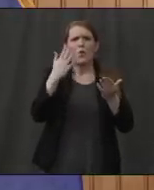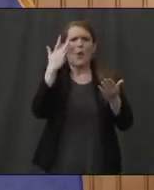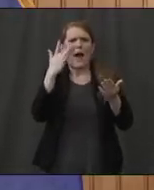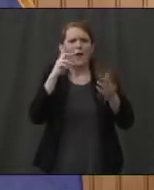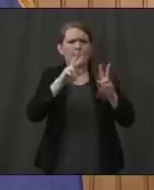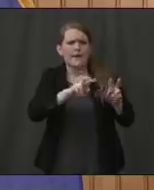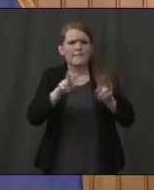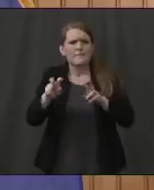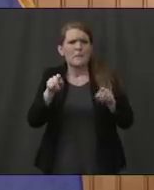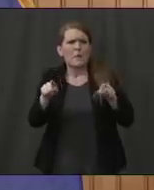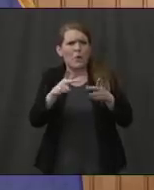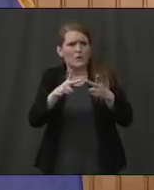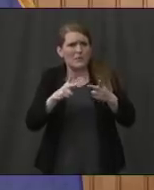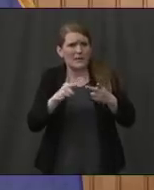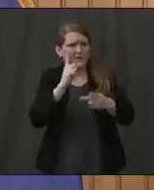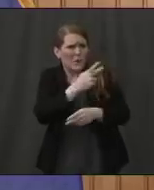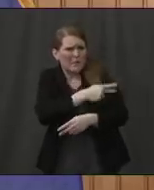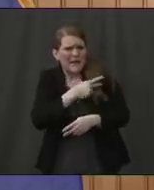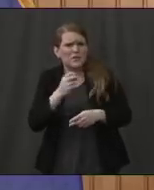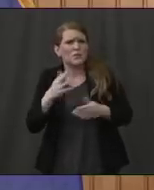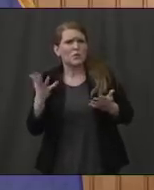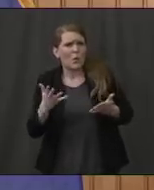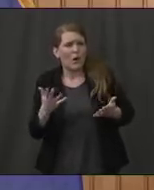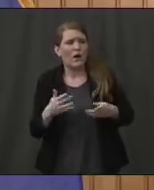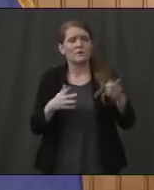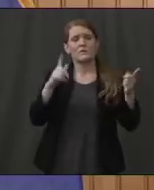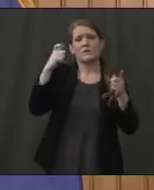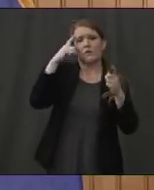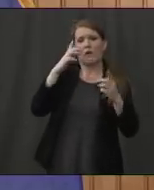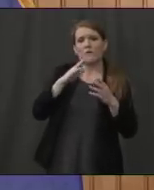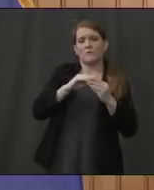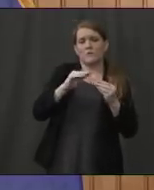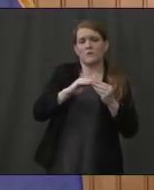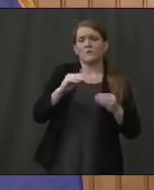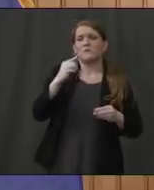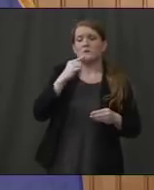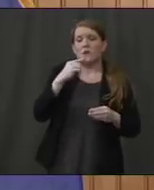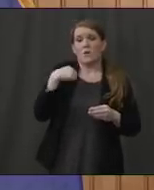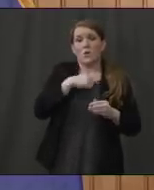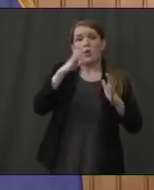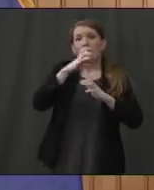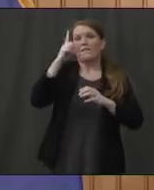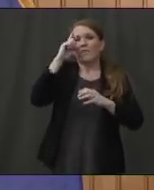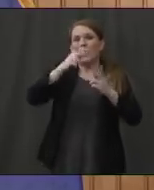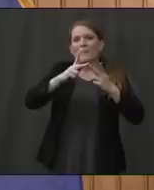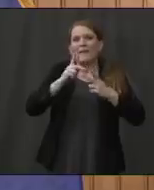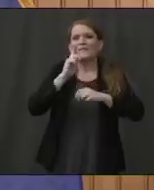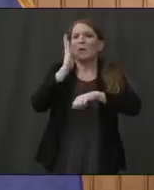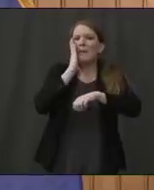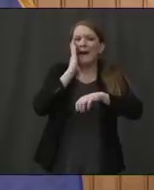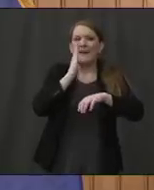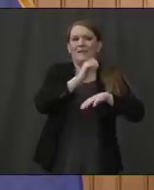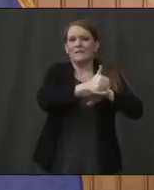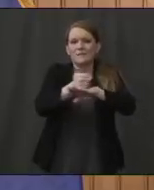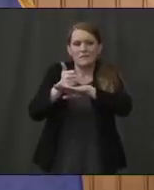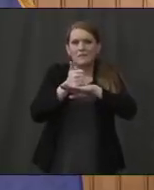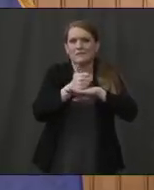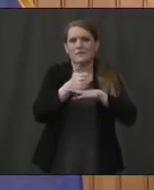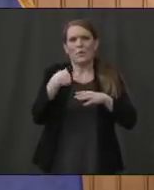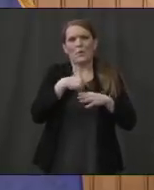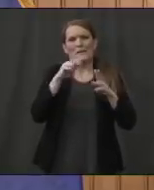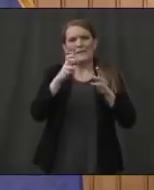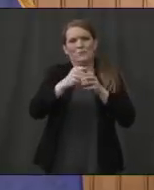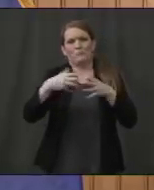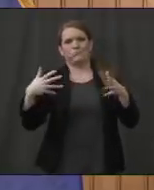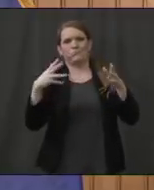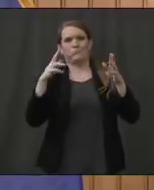beds. These are, hospitals, mini hospitals that we can set up for intermediate care. And